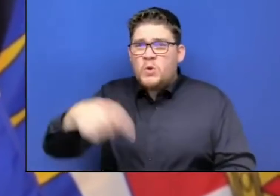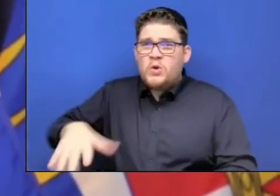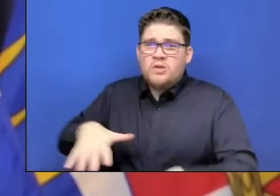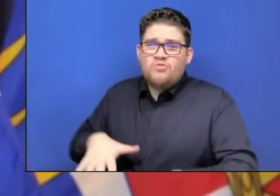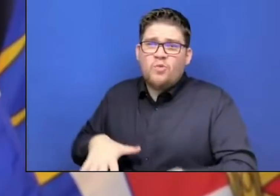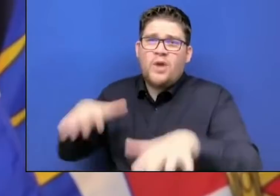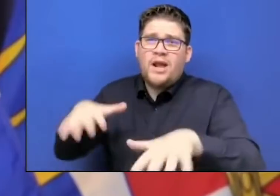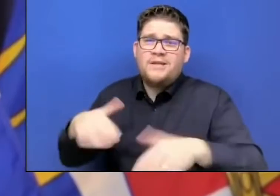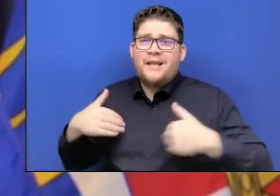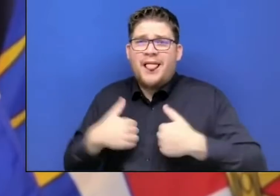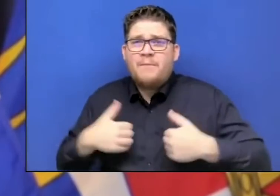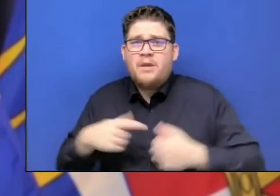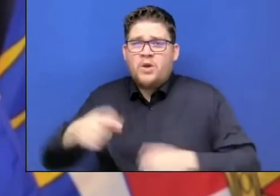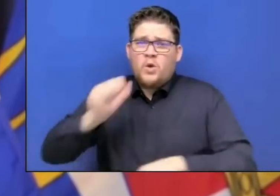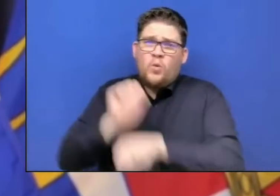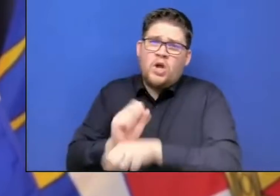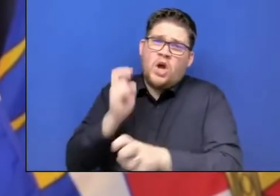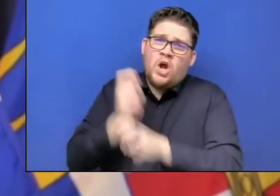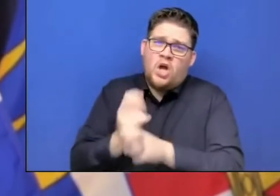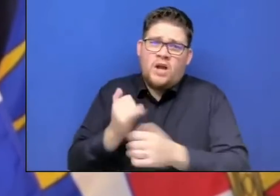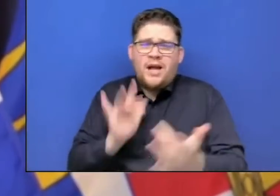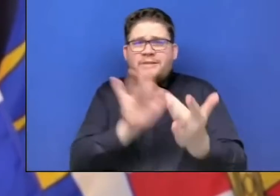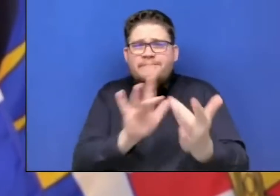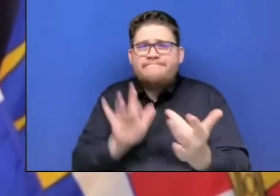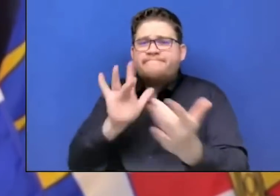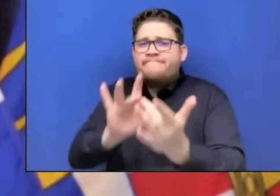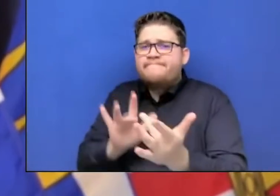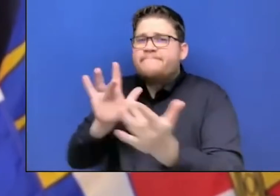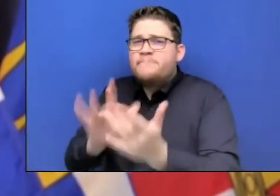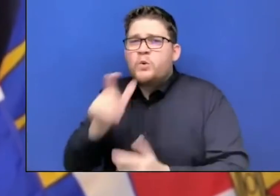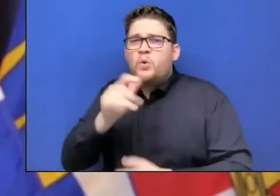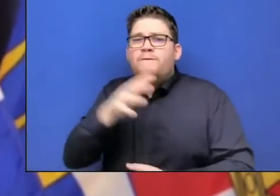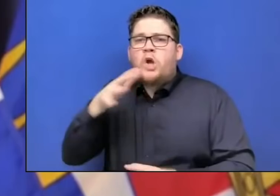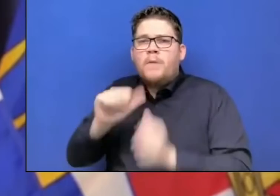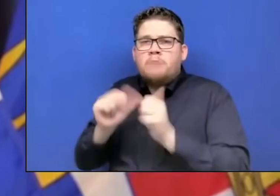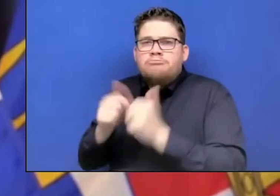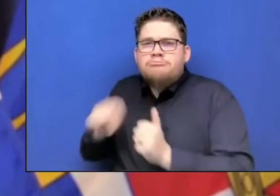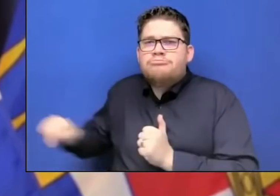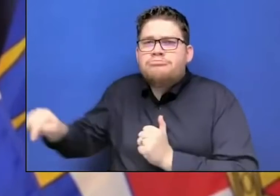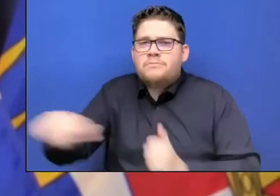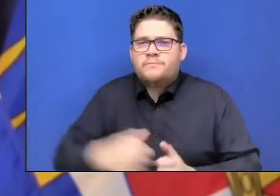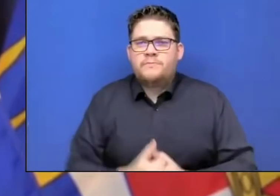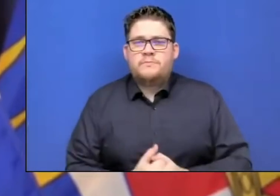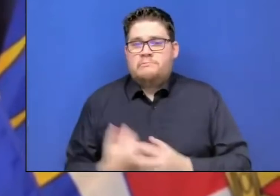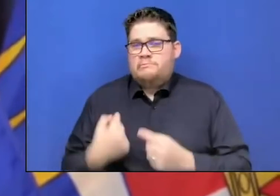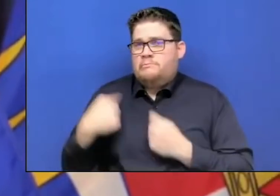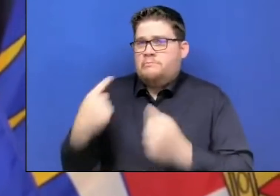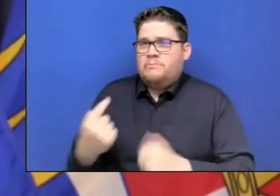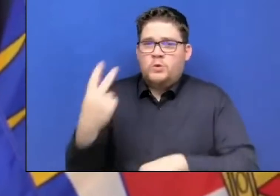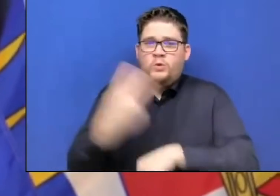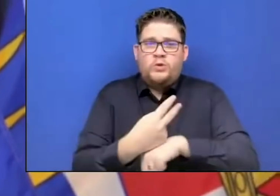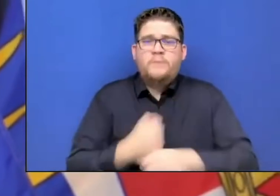every association that we can. Over the last 2 days, we've made over 300 contacts